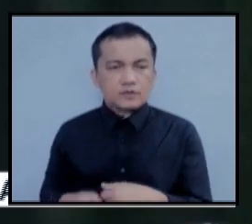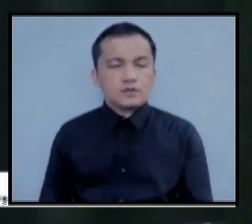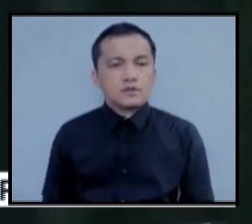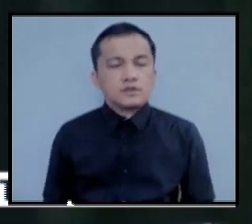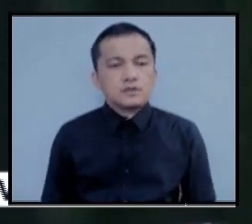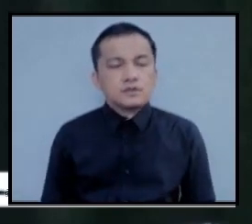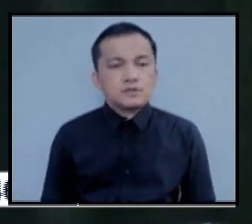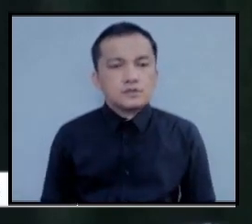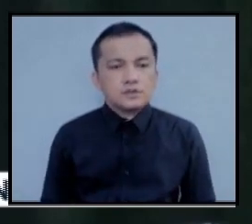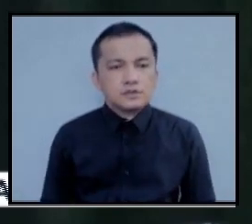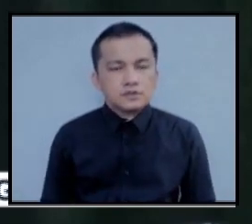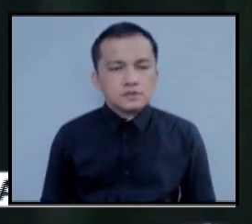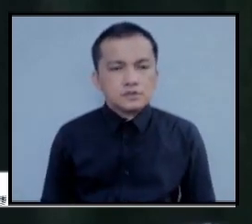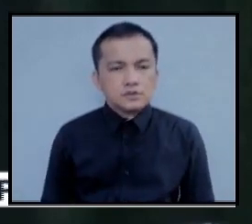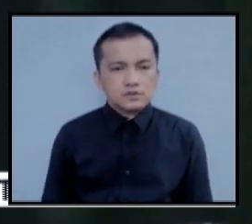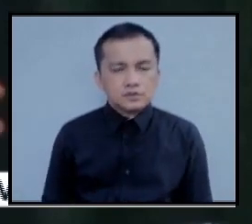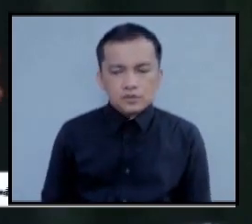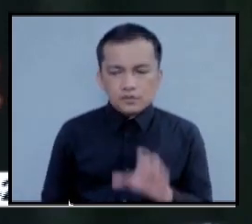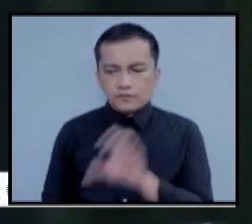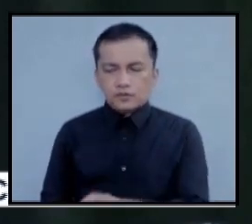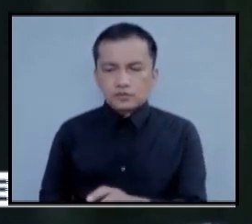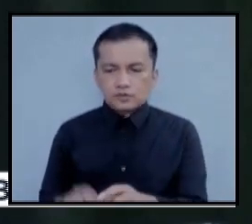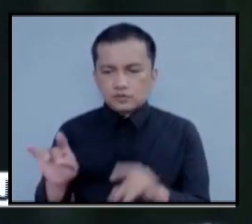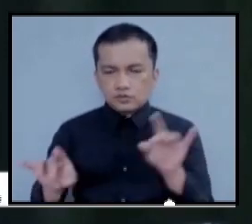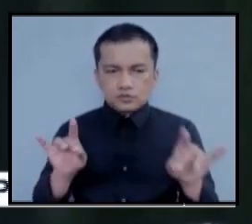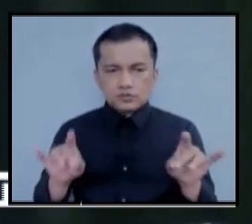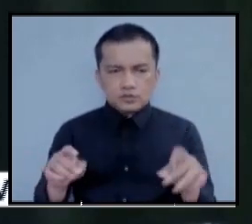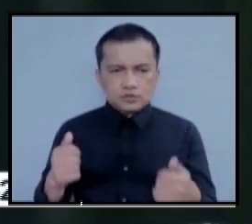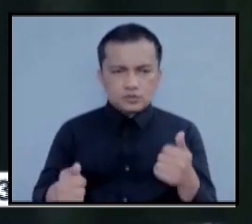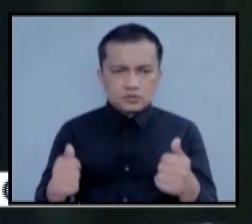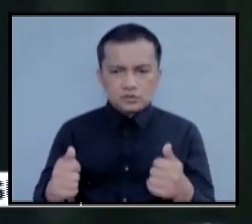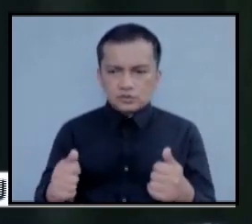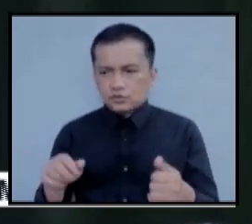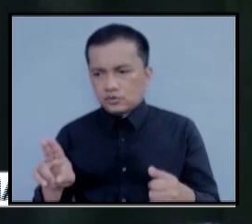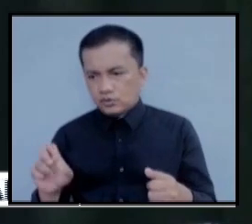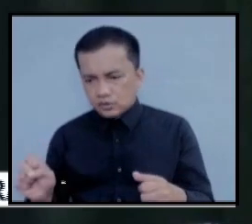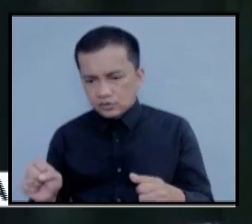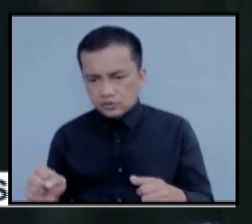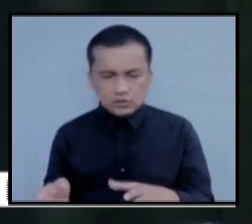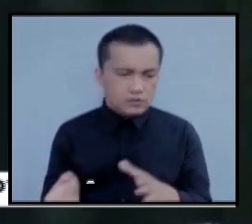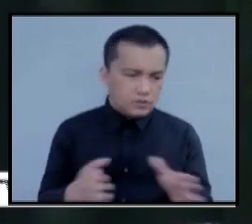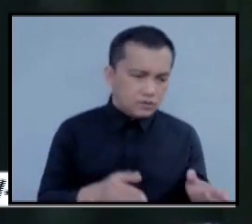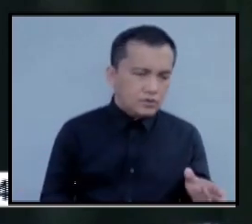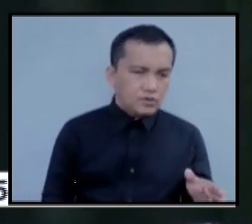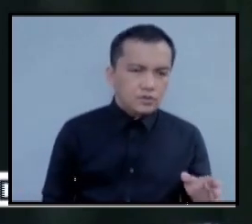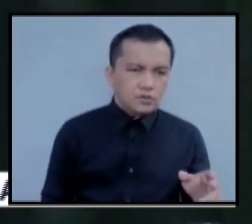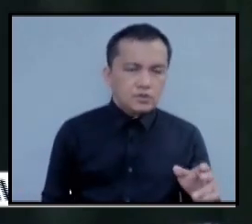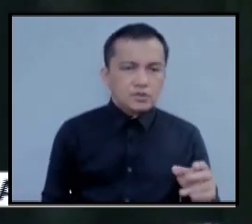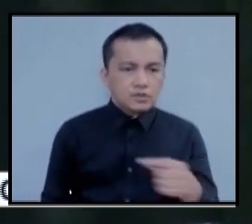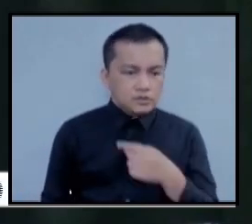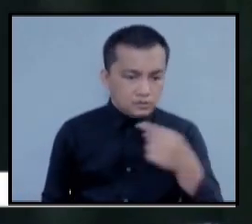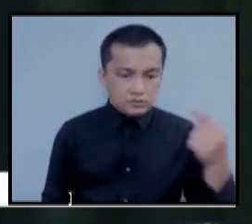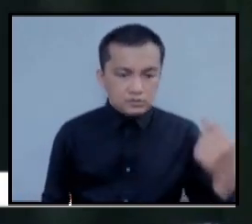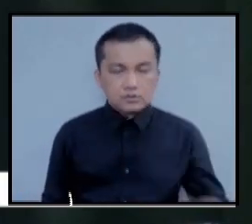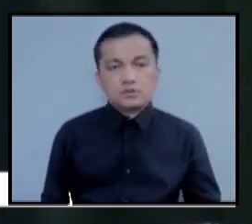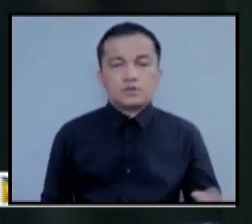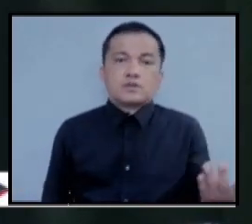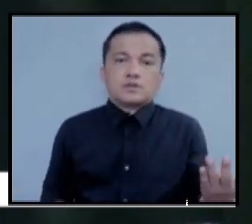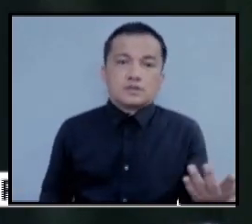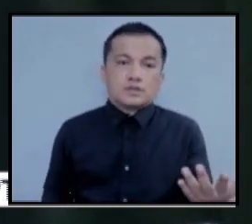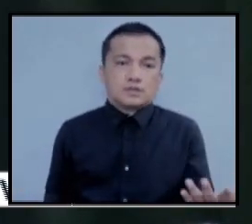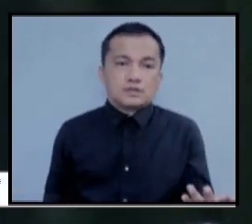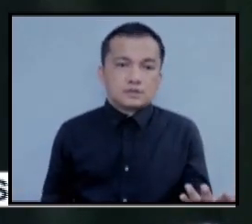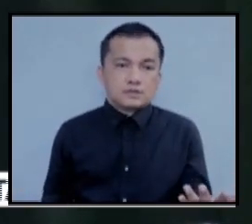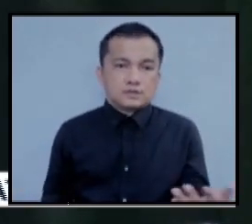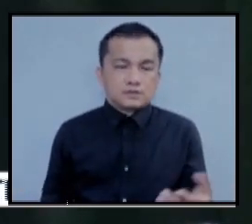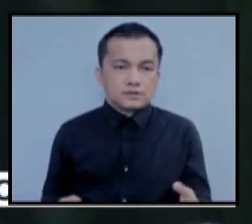were basically forced into choosing. You choose to be with the United States or with the Soviet Union. And in a way, it was a simpler time,